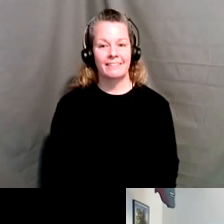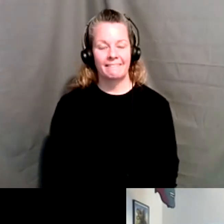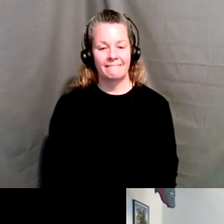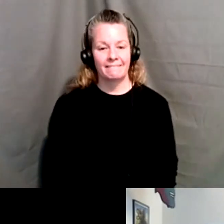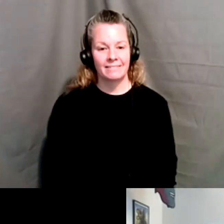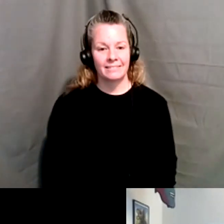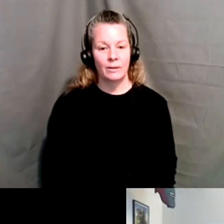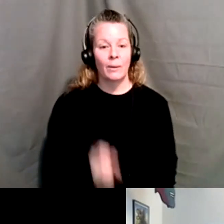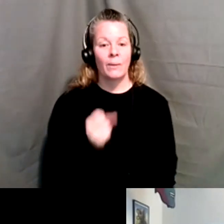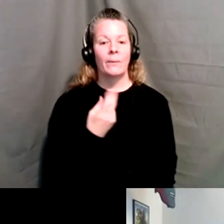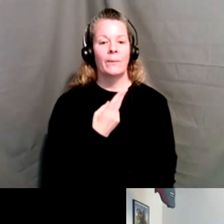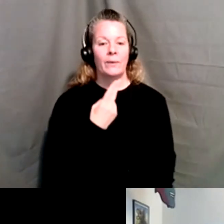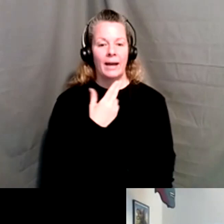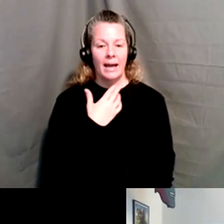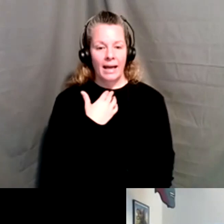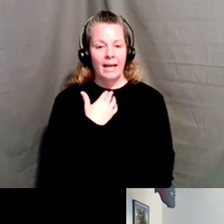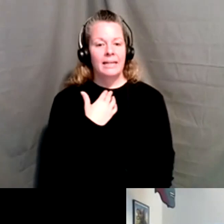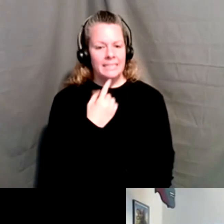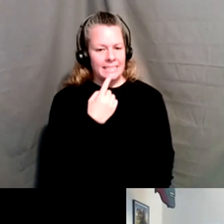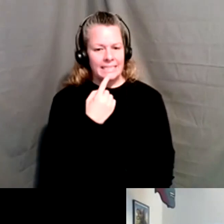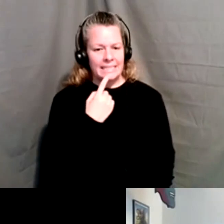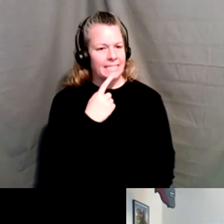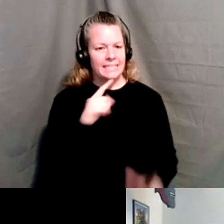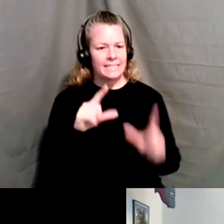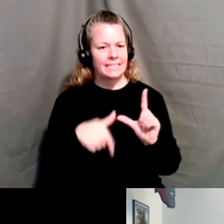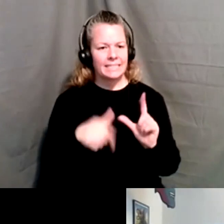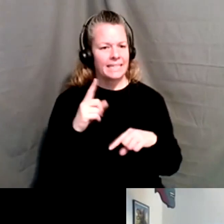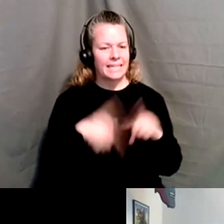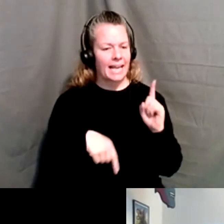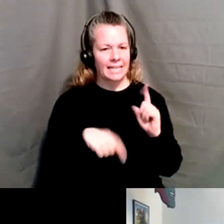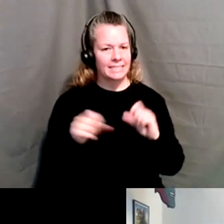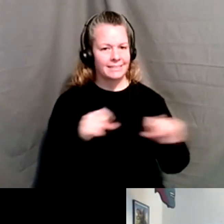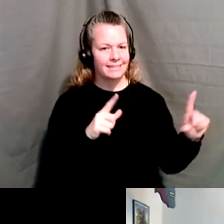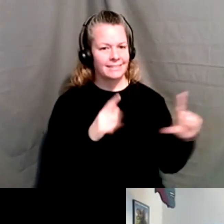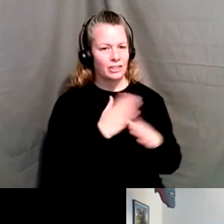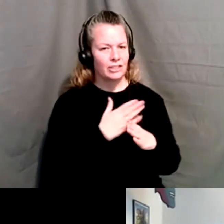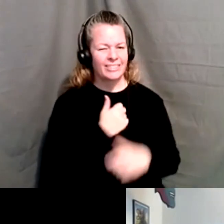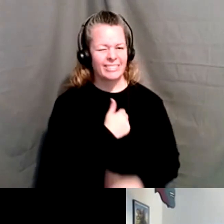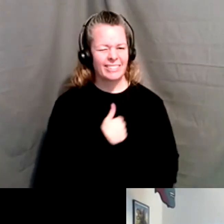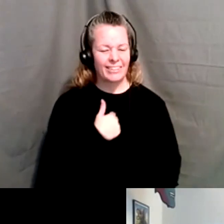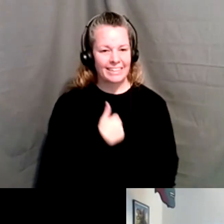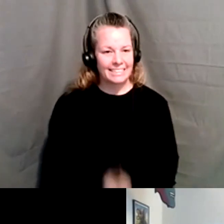Oh, it says that it's disabled screen sharing, sorry.